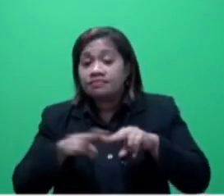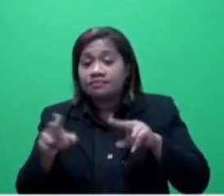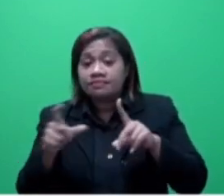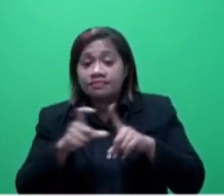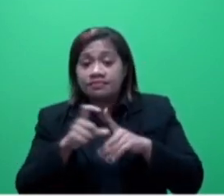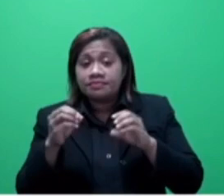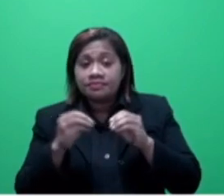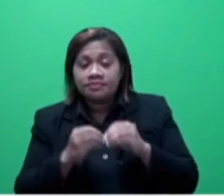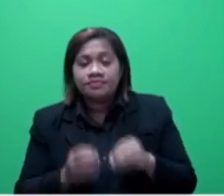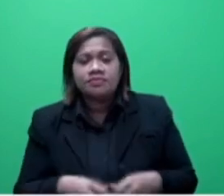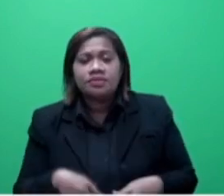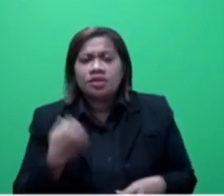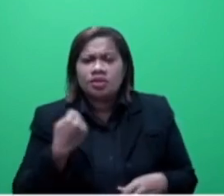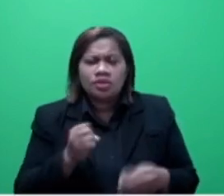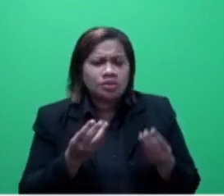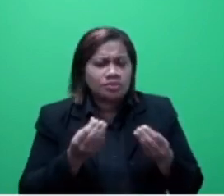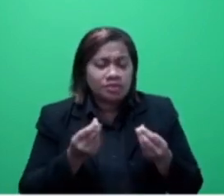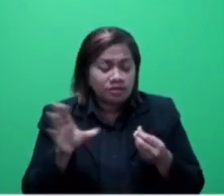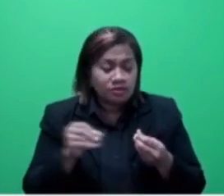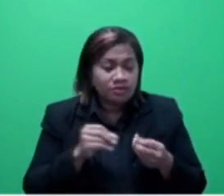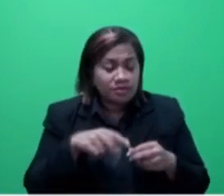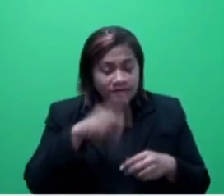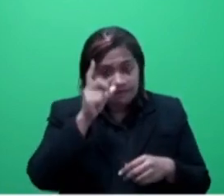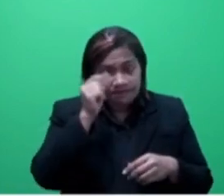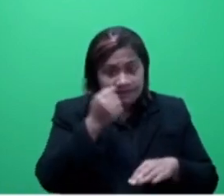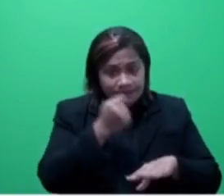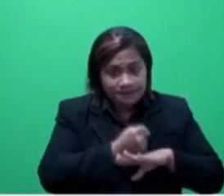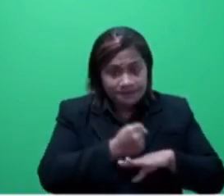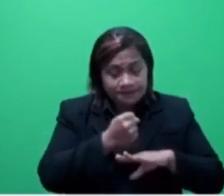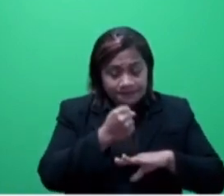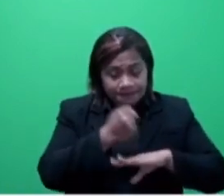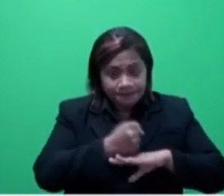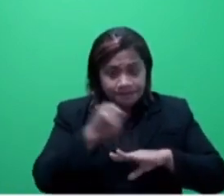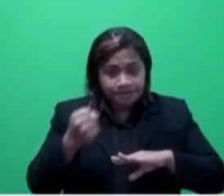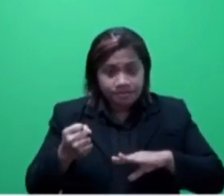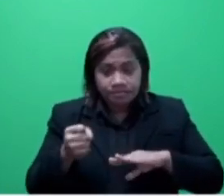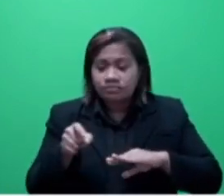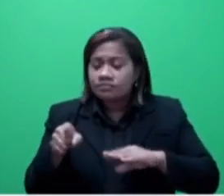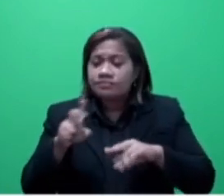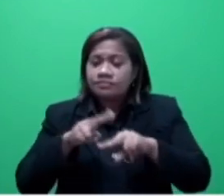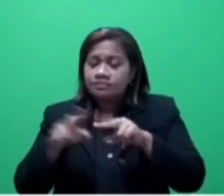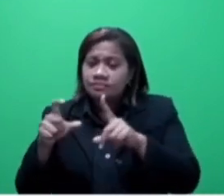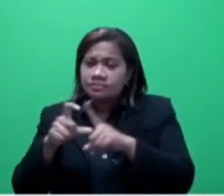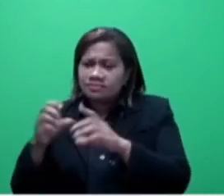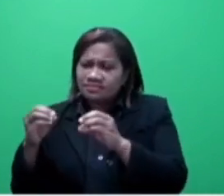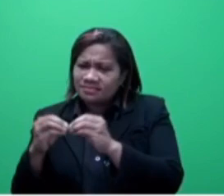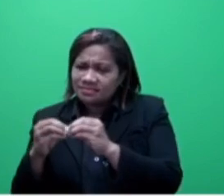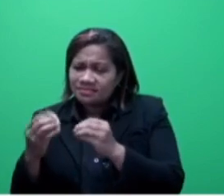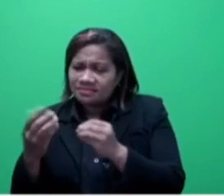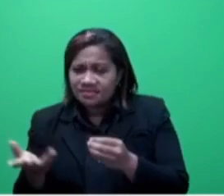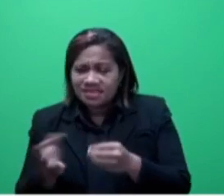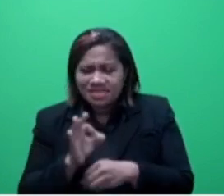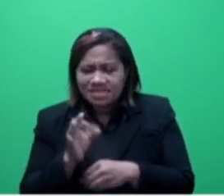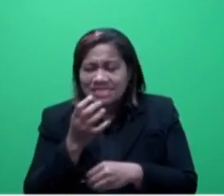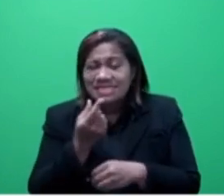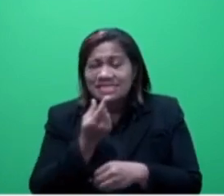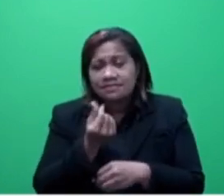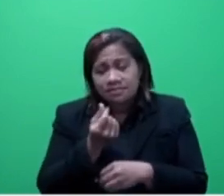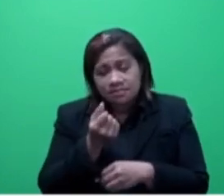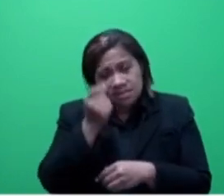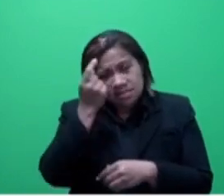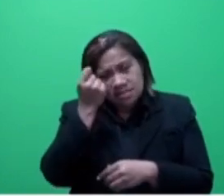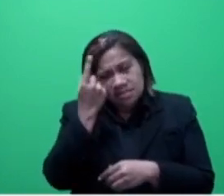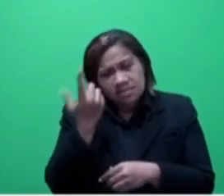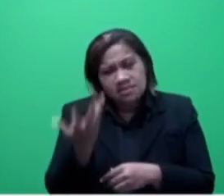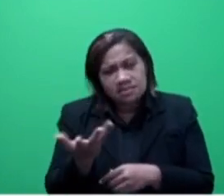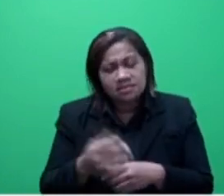going from the Fijian government to accounts of FDB under this particular motion. It's actually quite simple to understand, and I hope this is clear